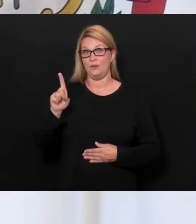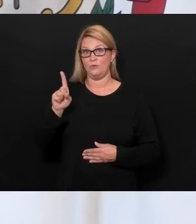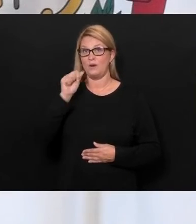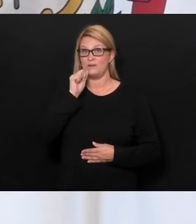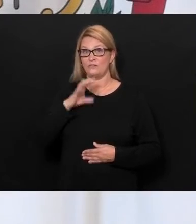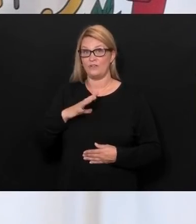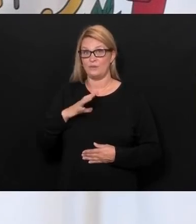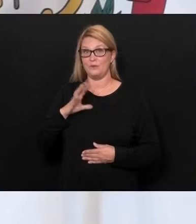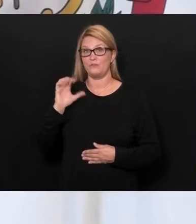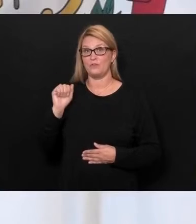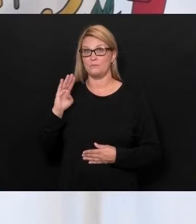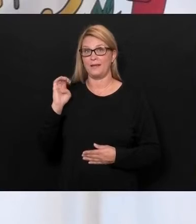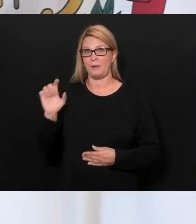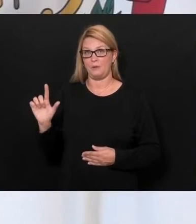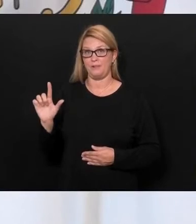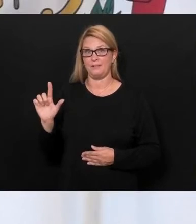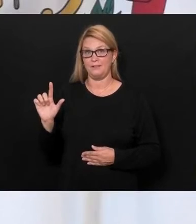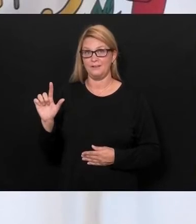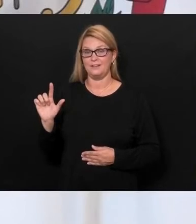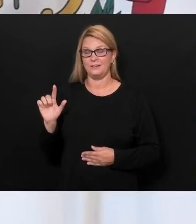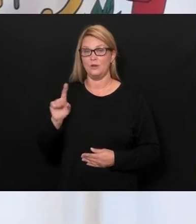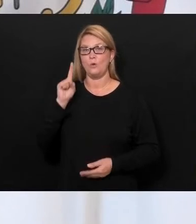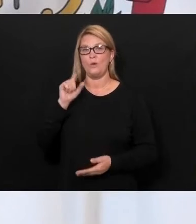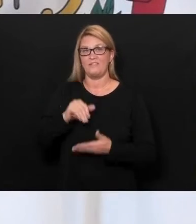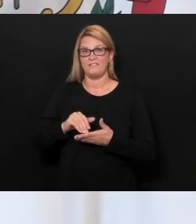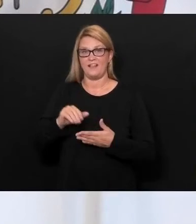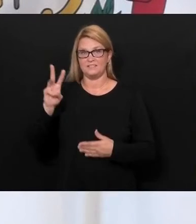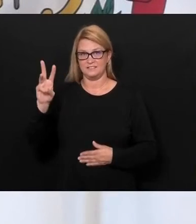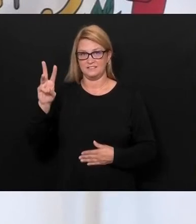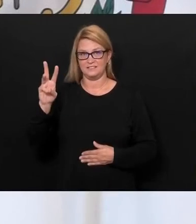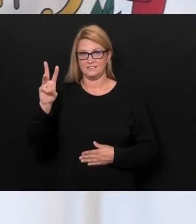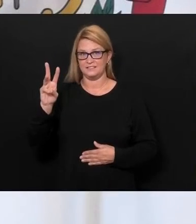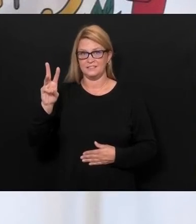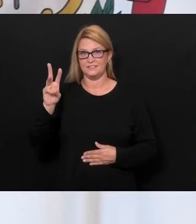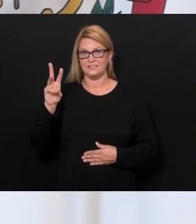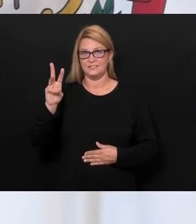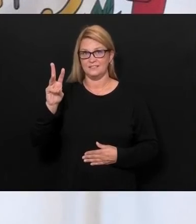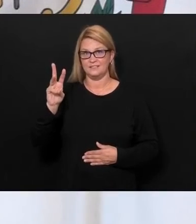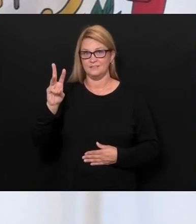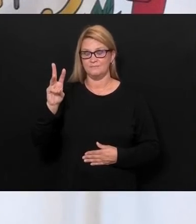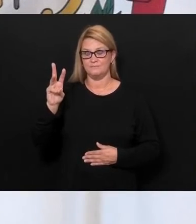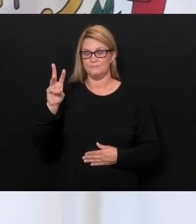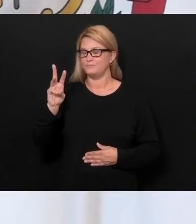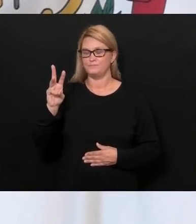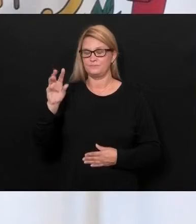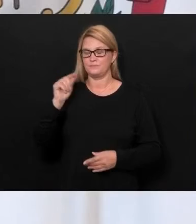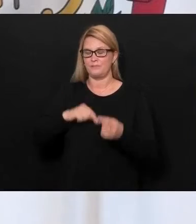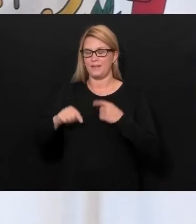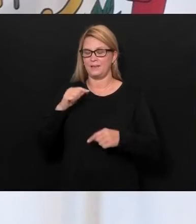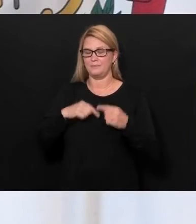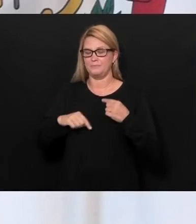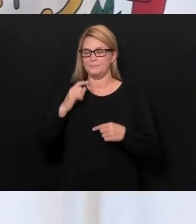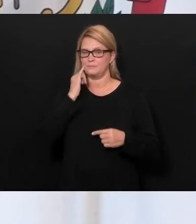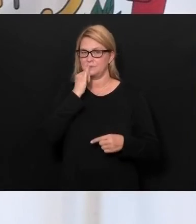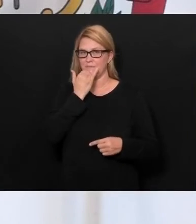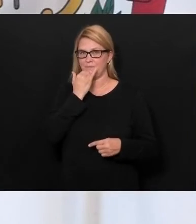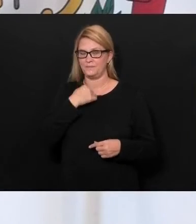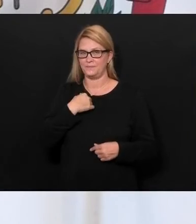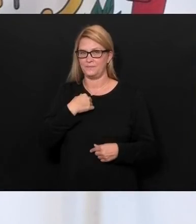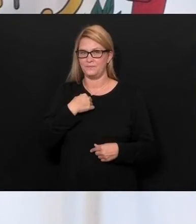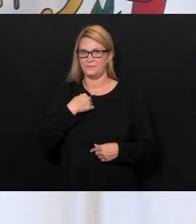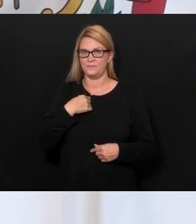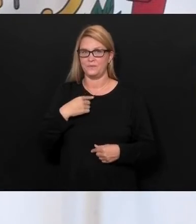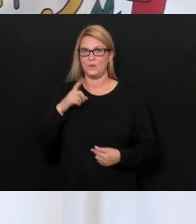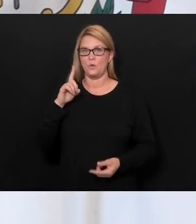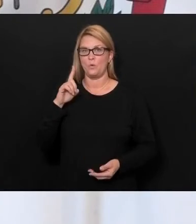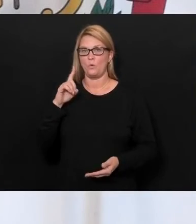81-year-old female from Cabell County. Our 1,006th death, let me back up.